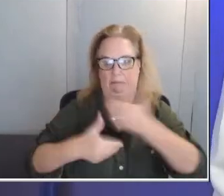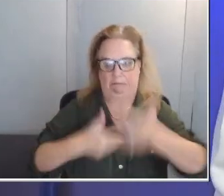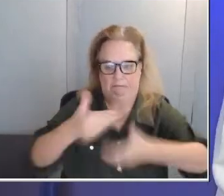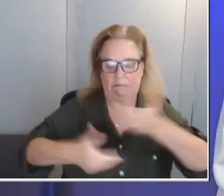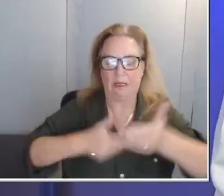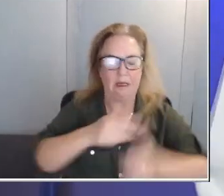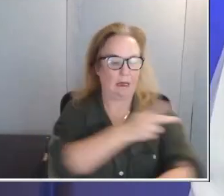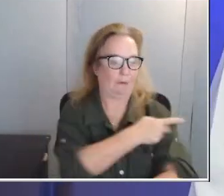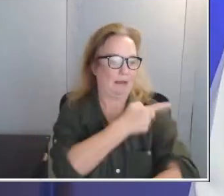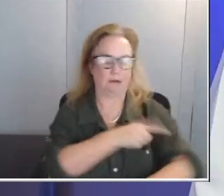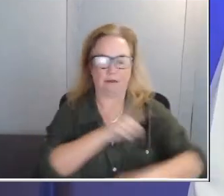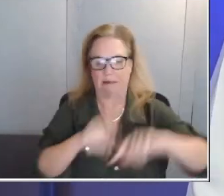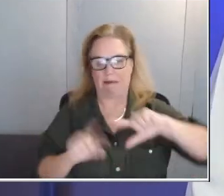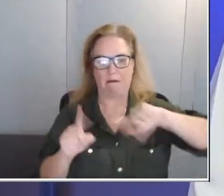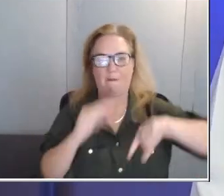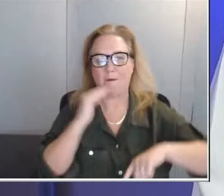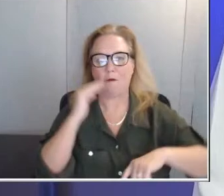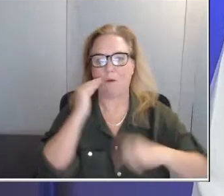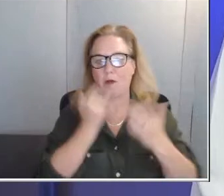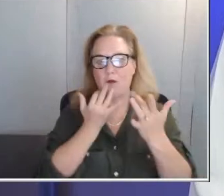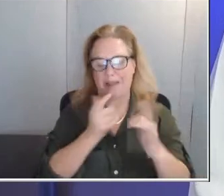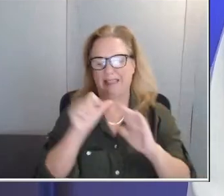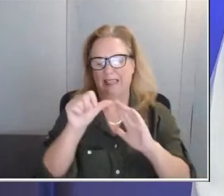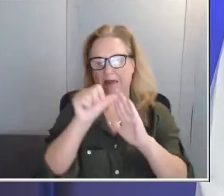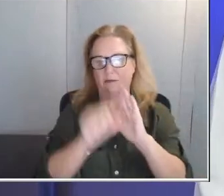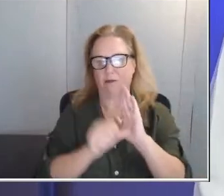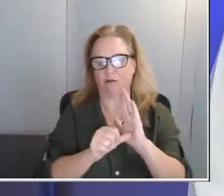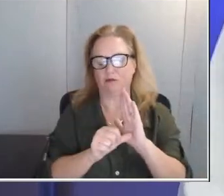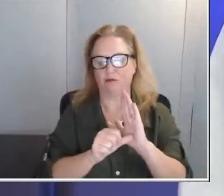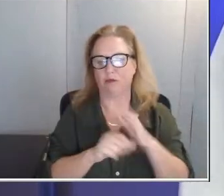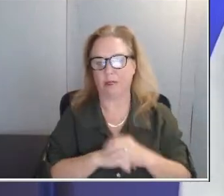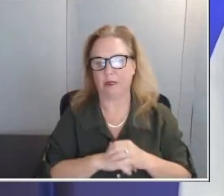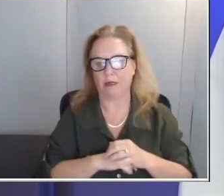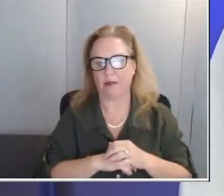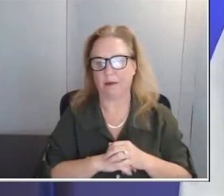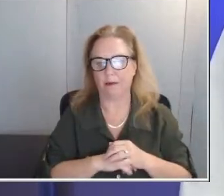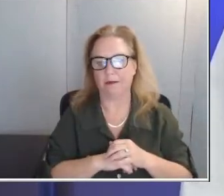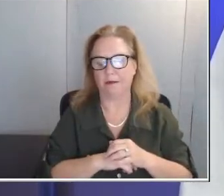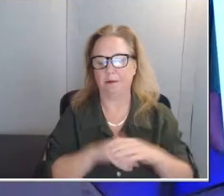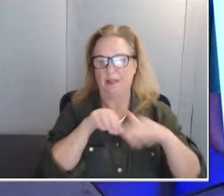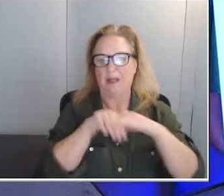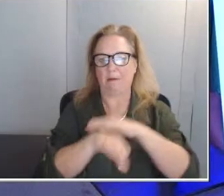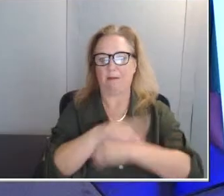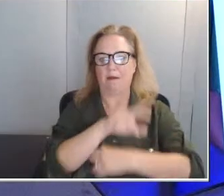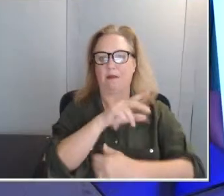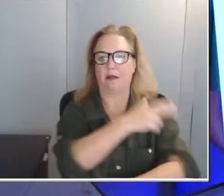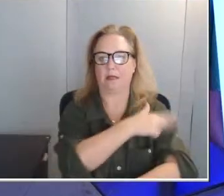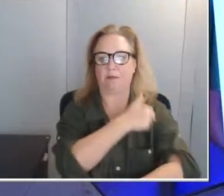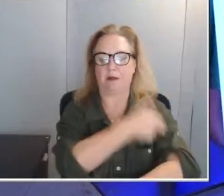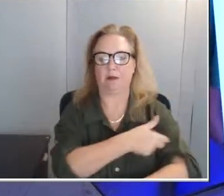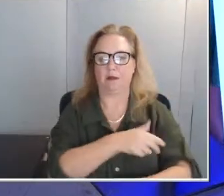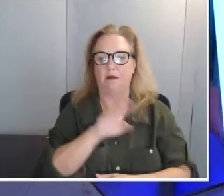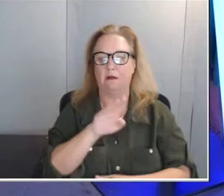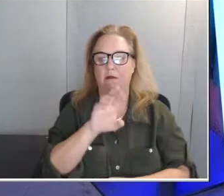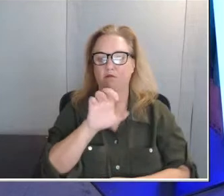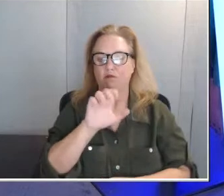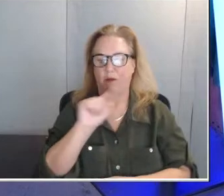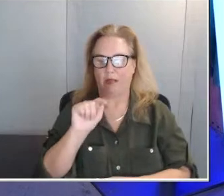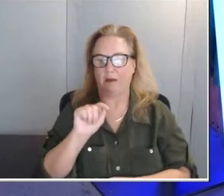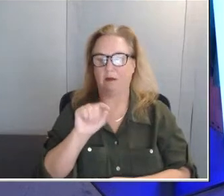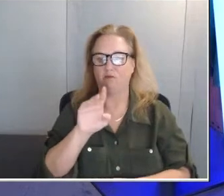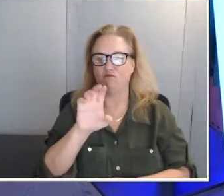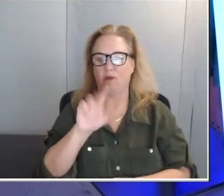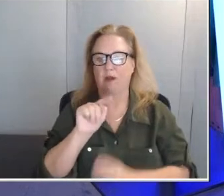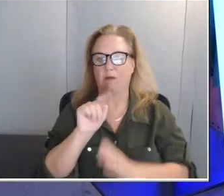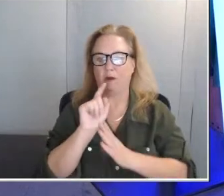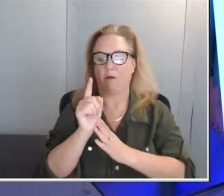can't go home and wait, they need to have surgery more urgently on this hospital admission. Like what happened to Brett, and we're going to get to Brett in a moment. Yes. I